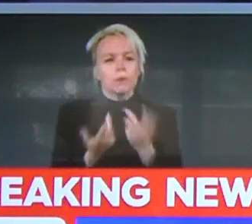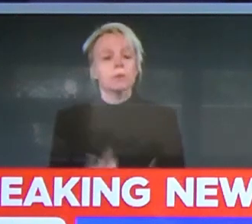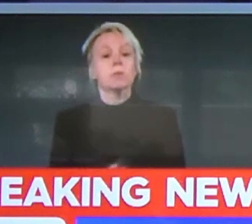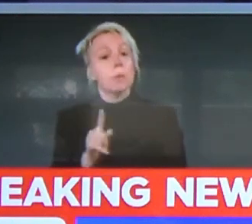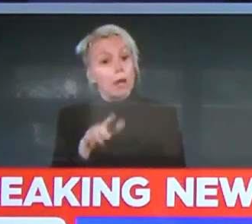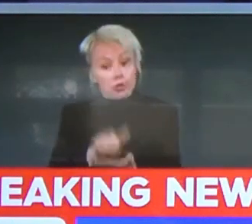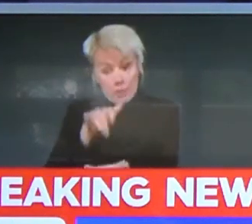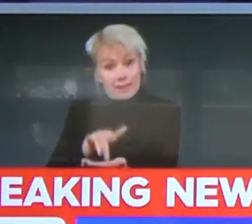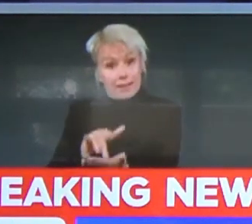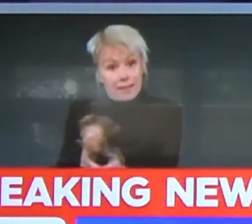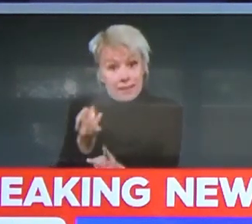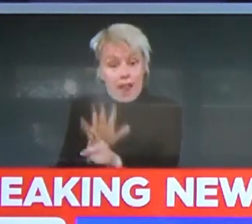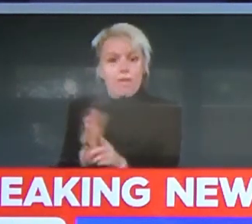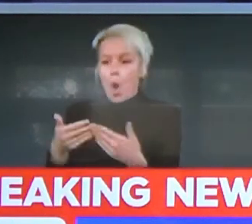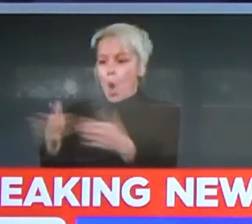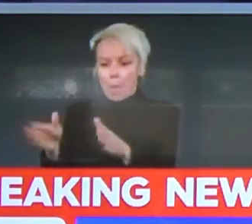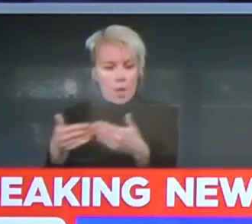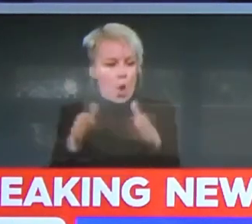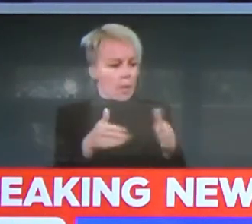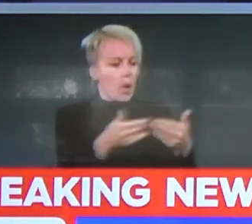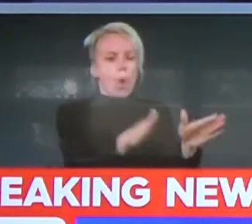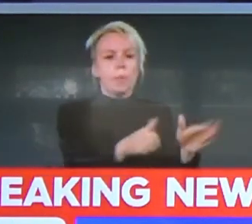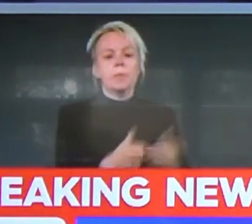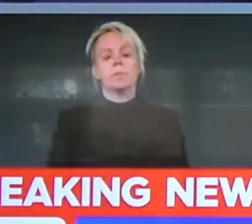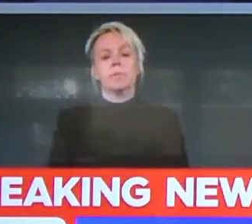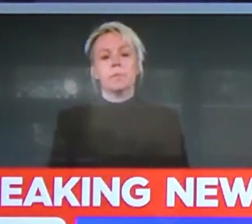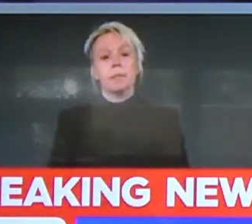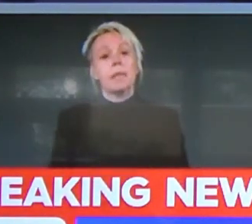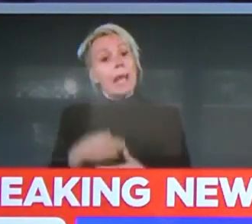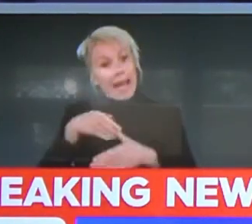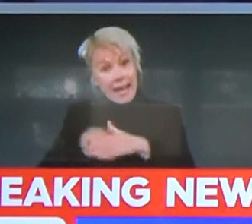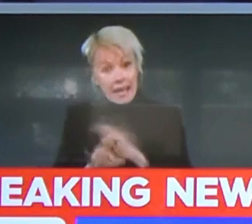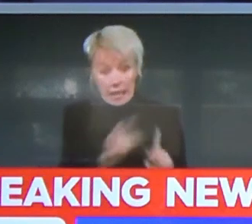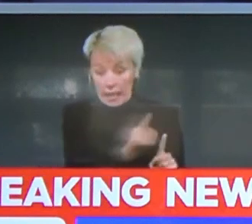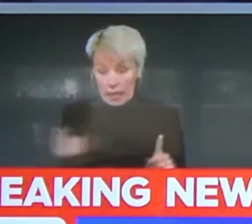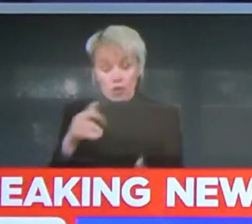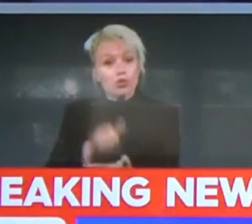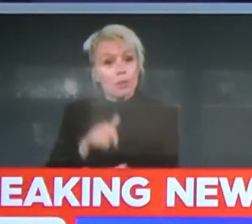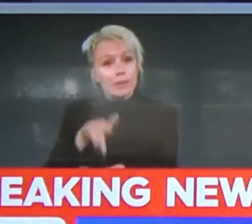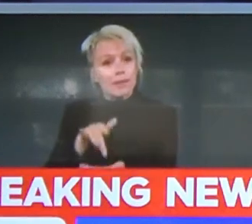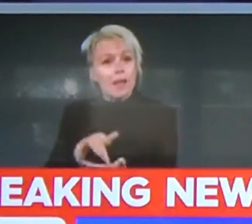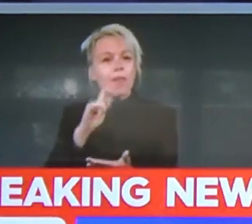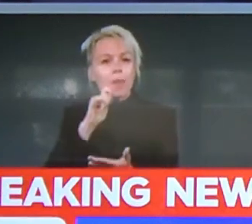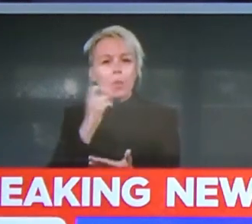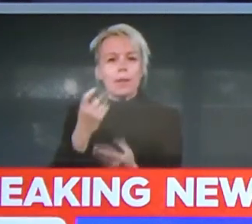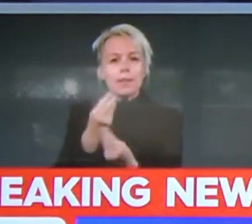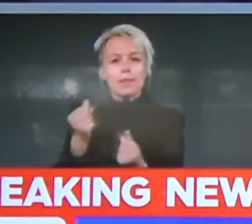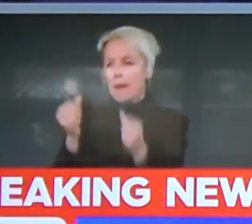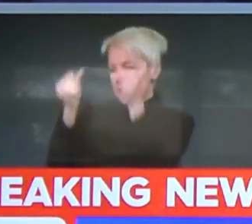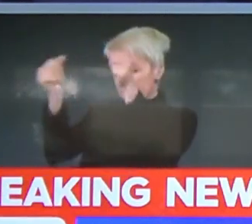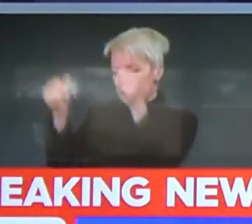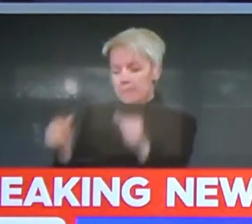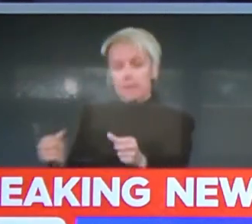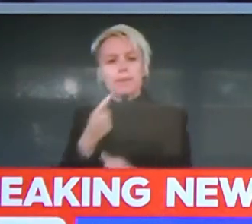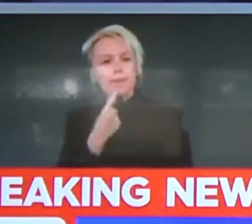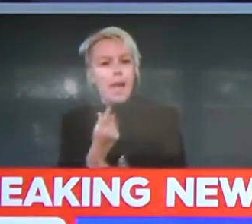shopping centres remain open. In each of the retail premises, there will need to be displayed to assist patrons how many people